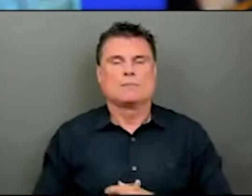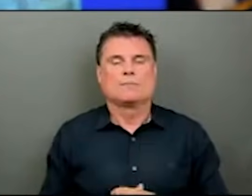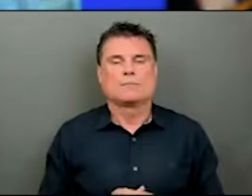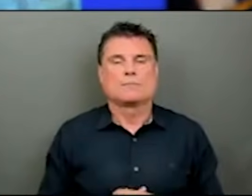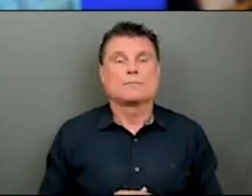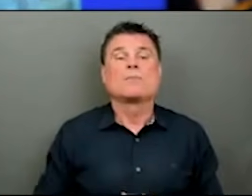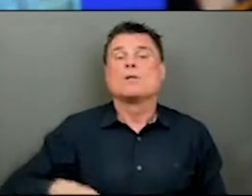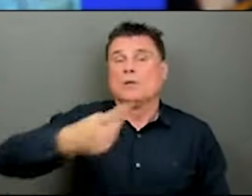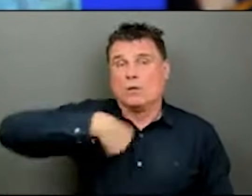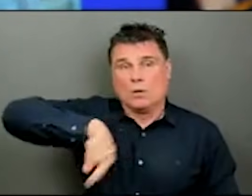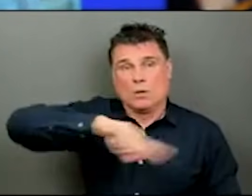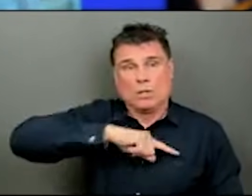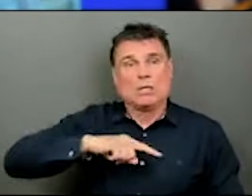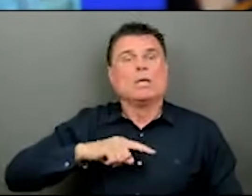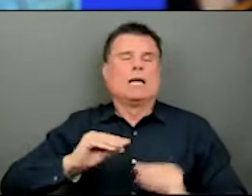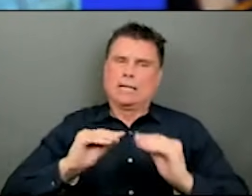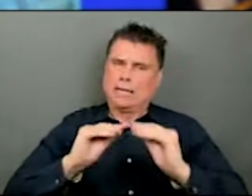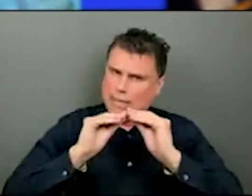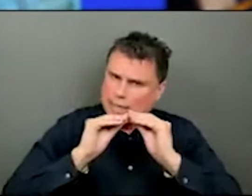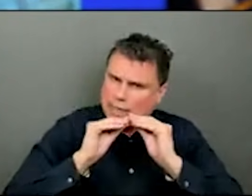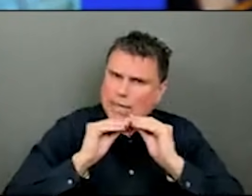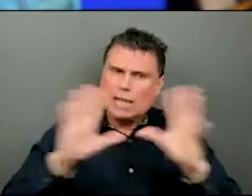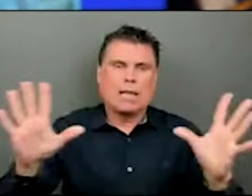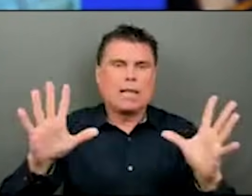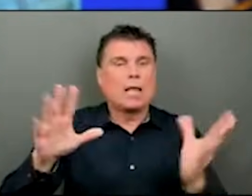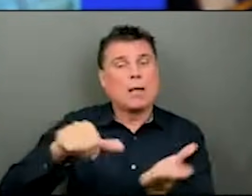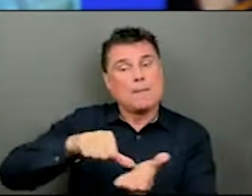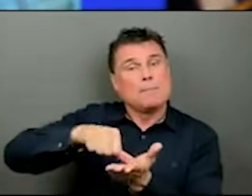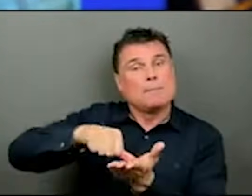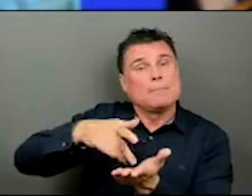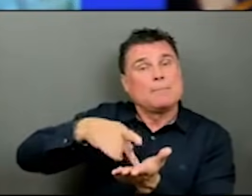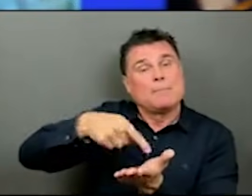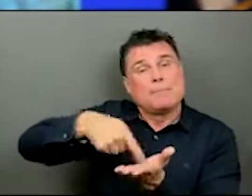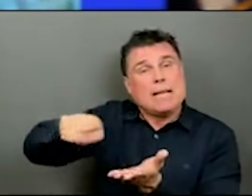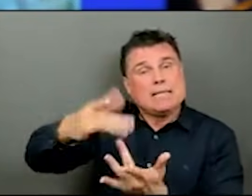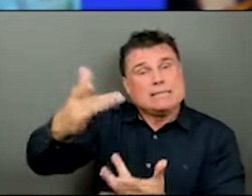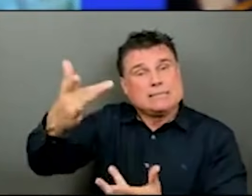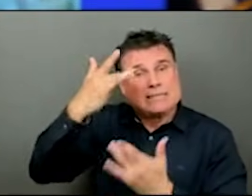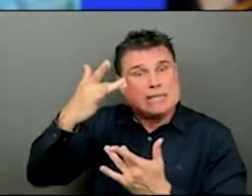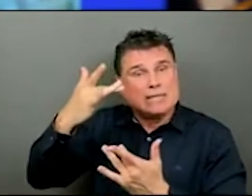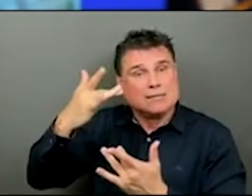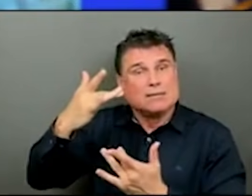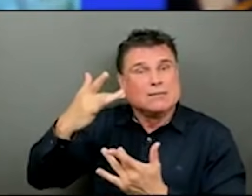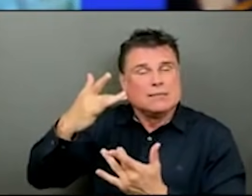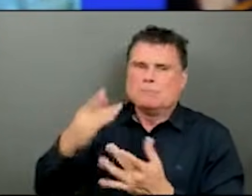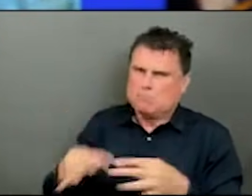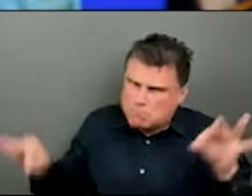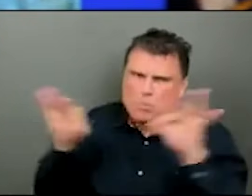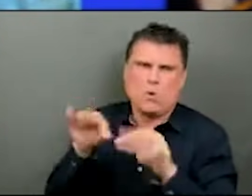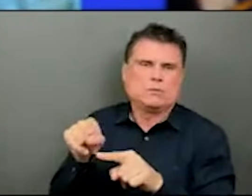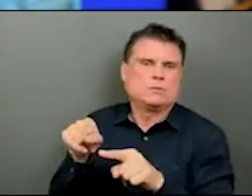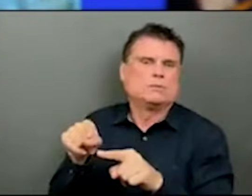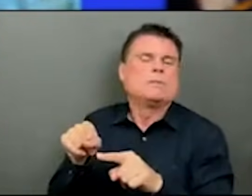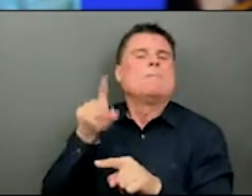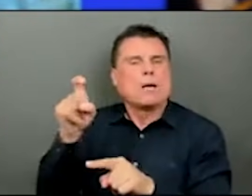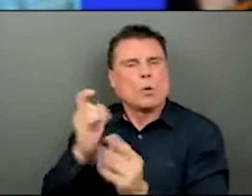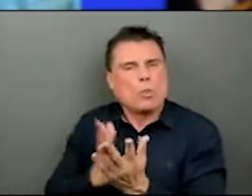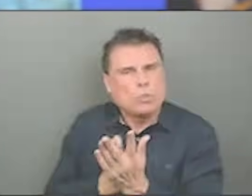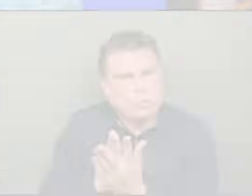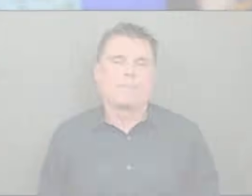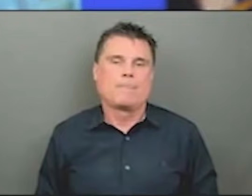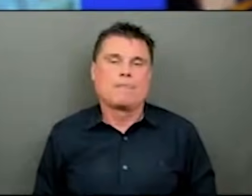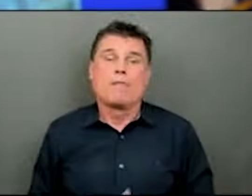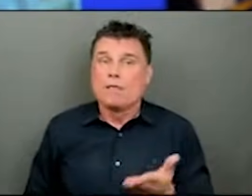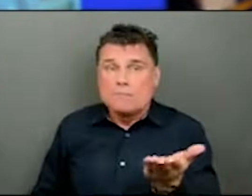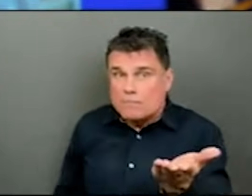clear here in British Columbia that paid sick leave is critical to get through the pandemic, and I believe we'll get there as quickly as we possibly